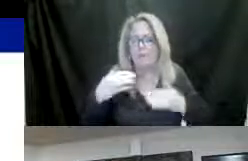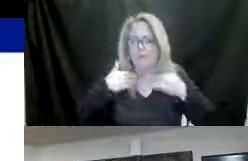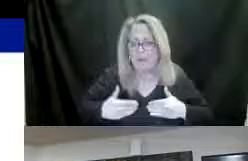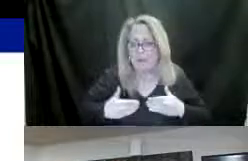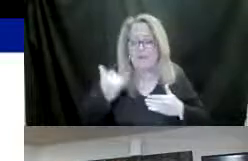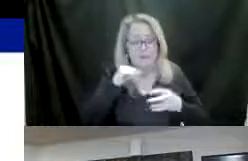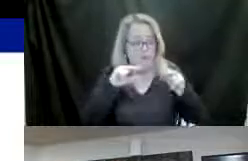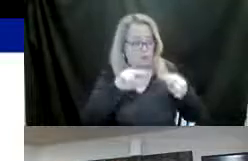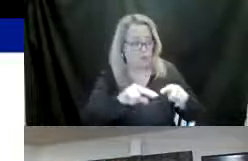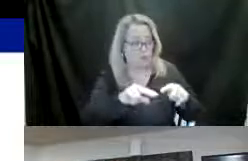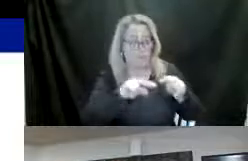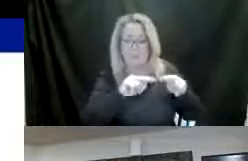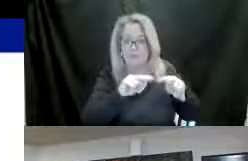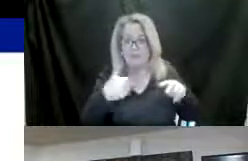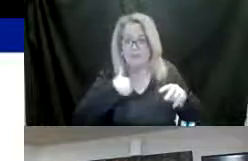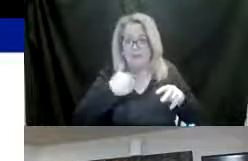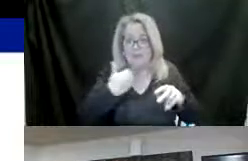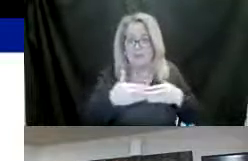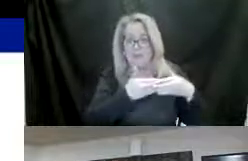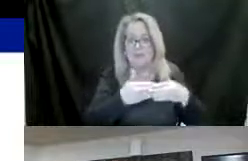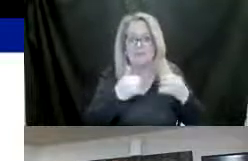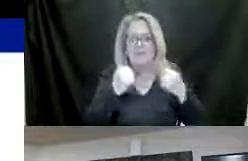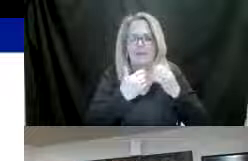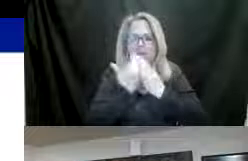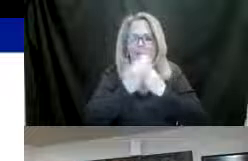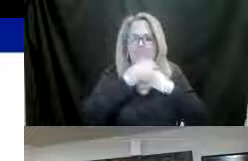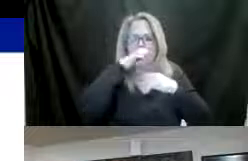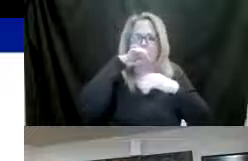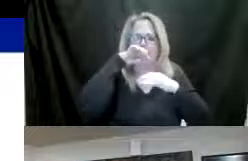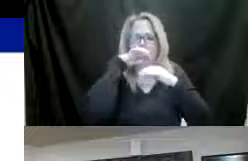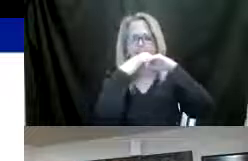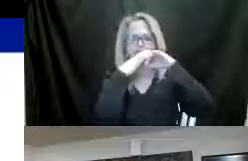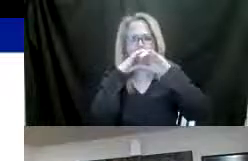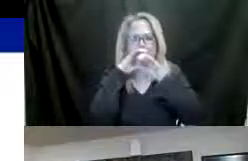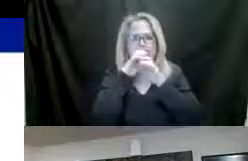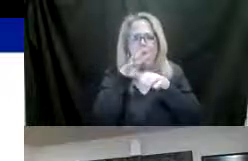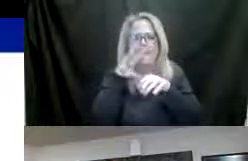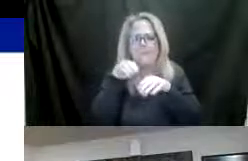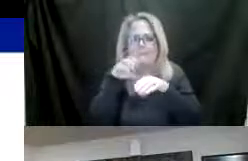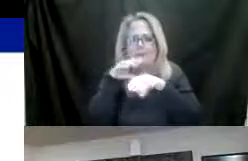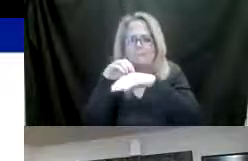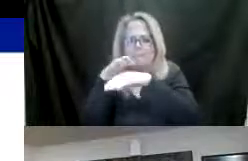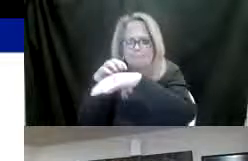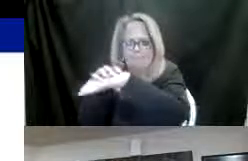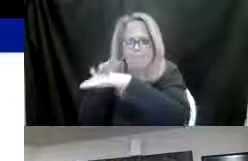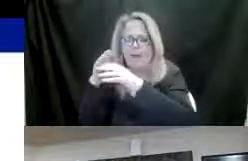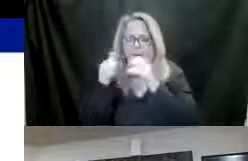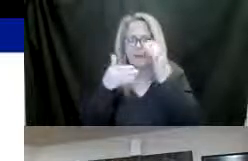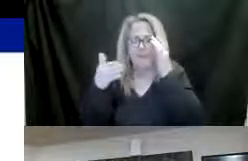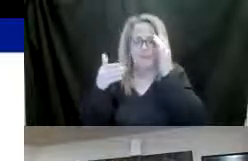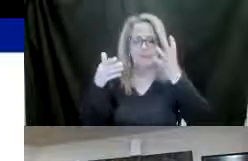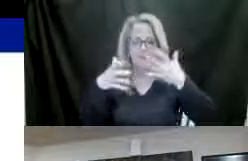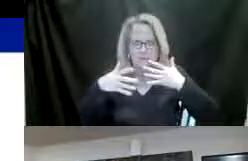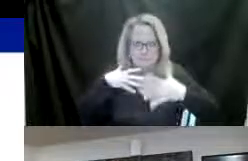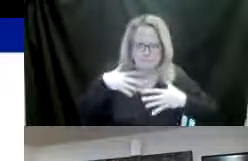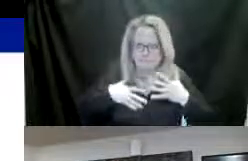very young child, they're putting their hands in their mouth, they're mouthing other things, they're kind of checking out their